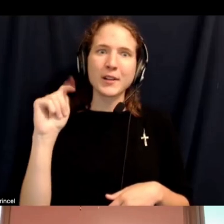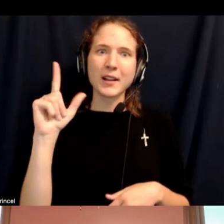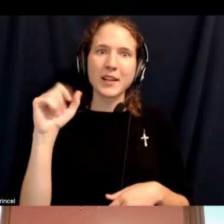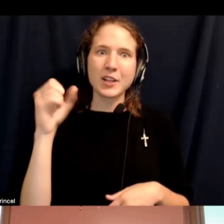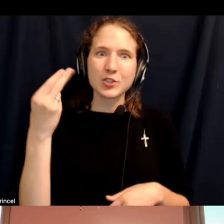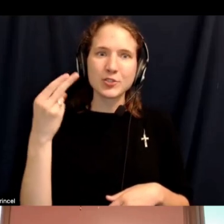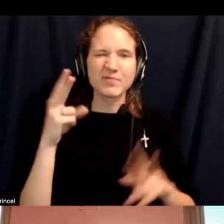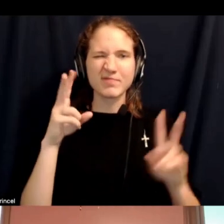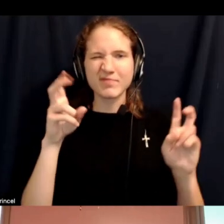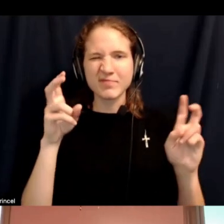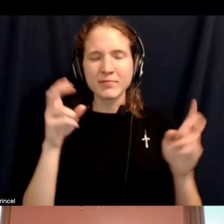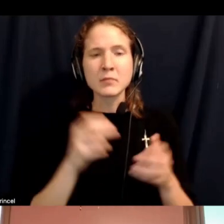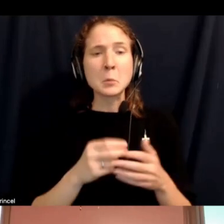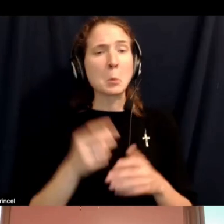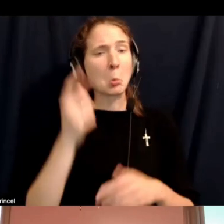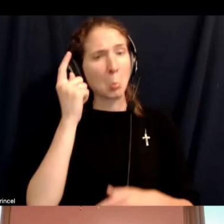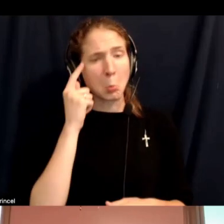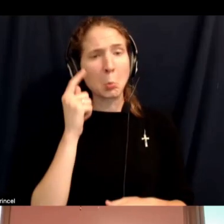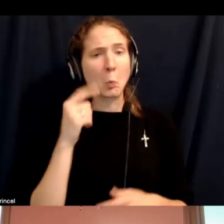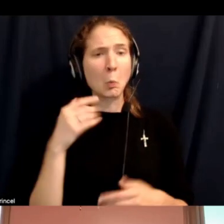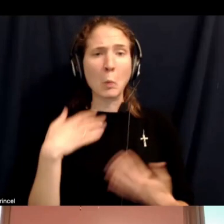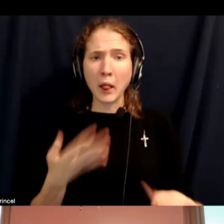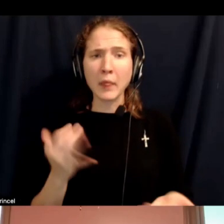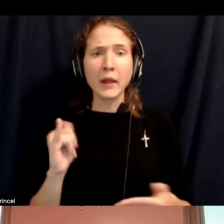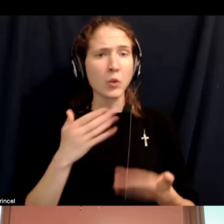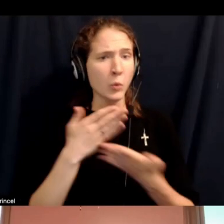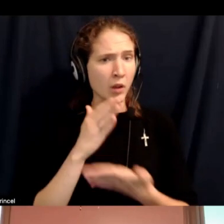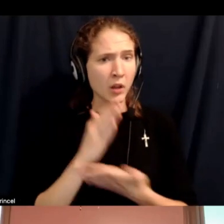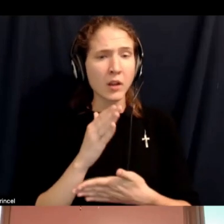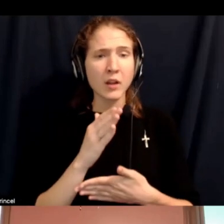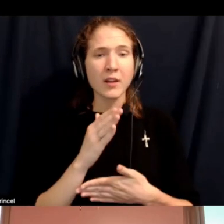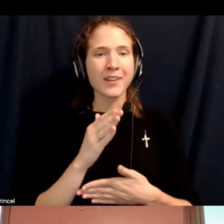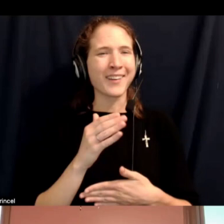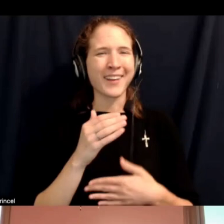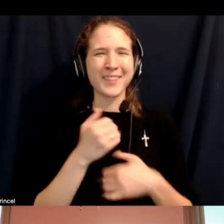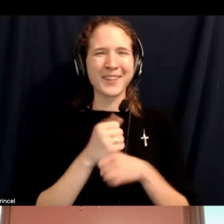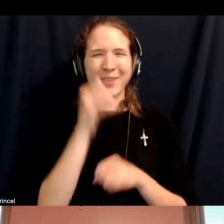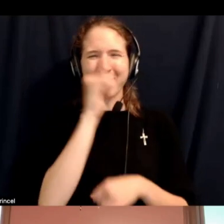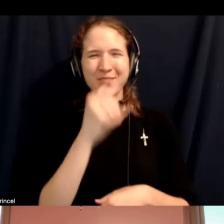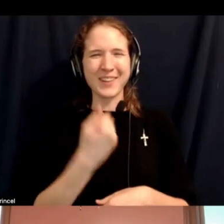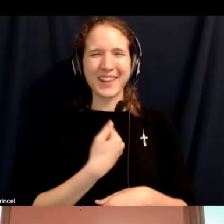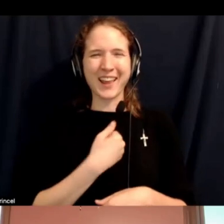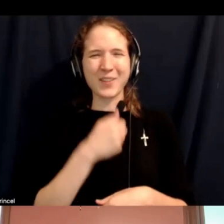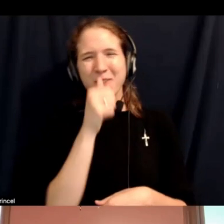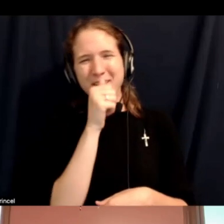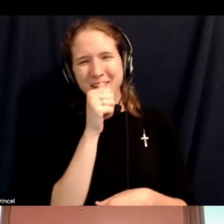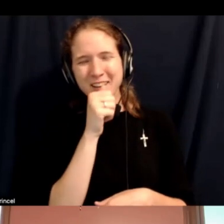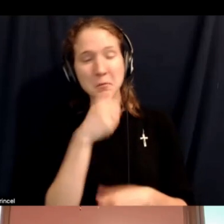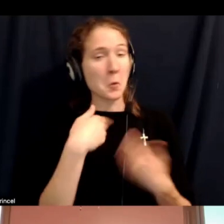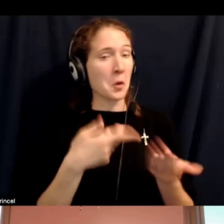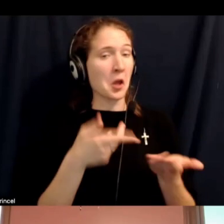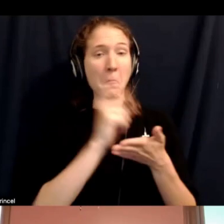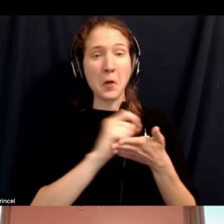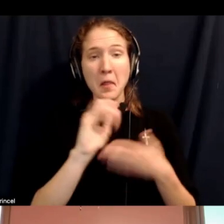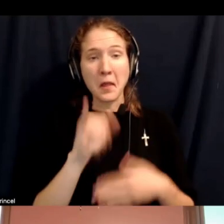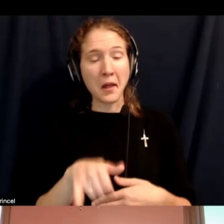far-fetched, you say to yourself, well, that's okay. I'm making a fool of myself in private. So I'm just going to do this thing.